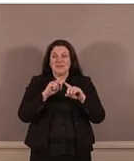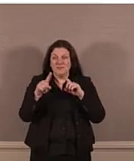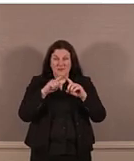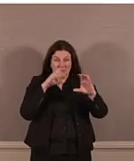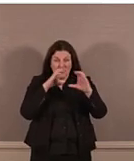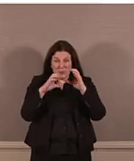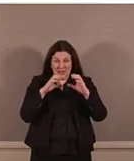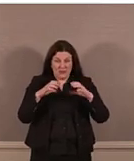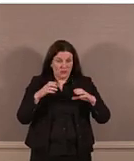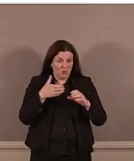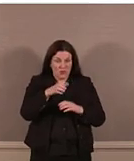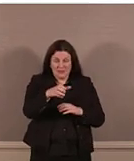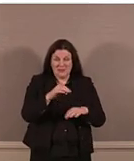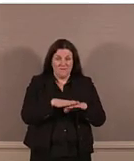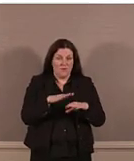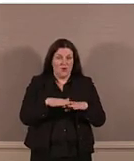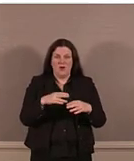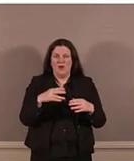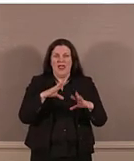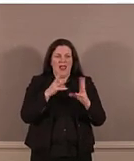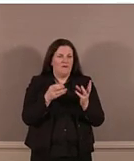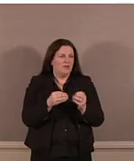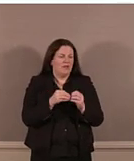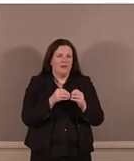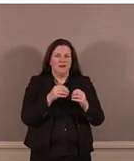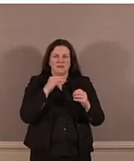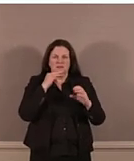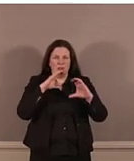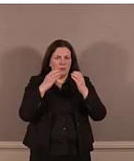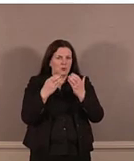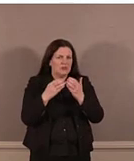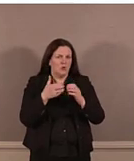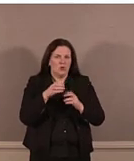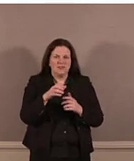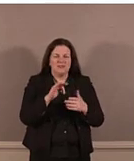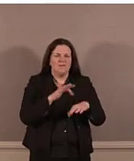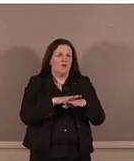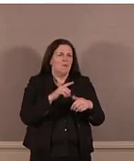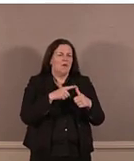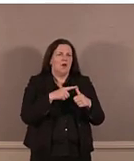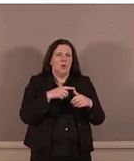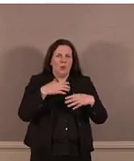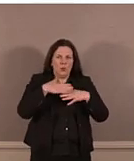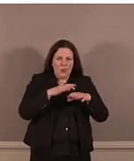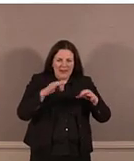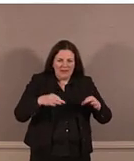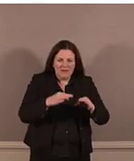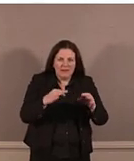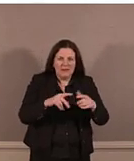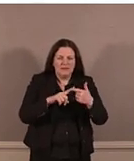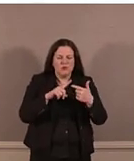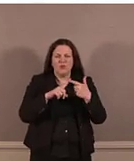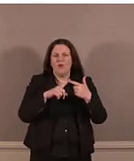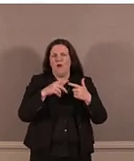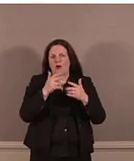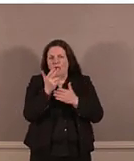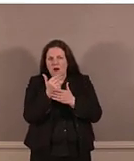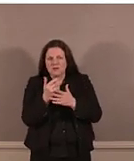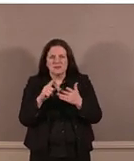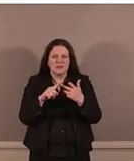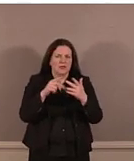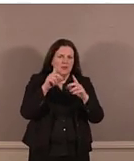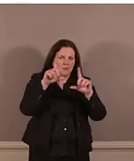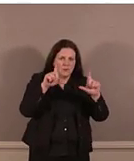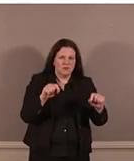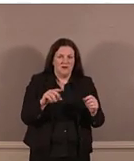cover everything from weaving to arts to computers. And then there's obviously all the